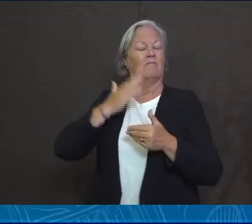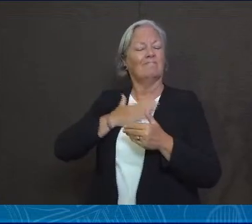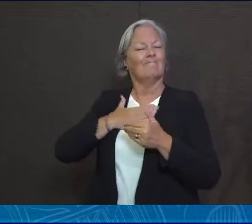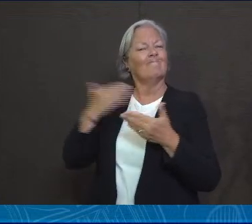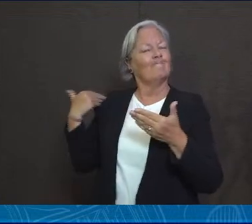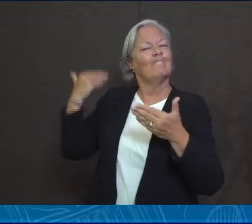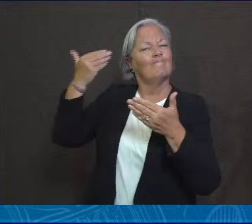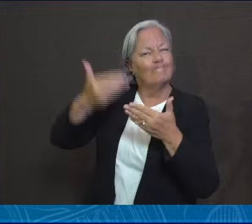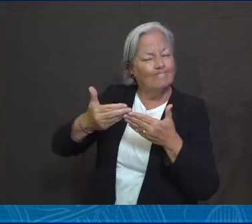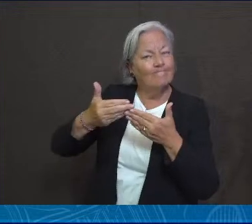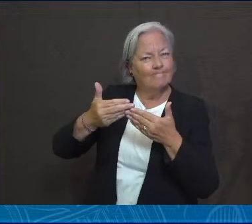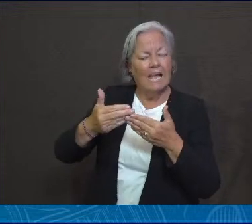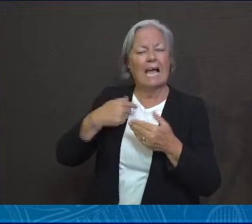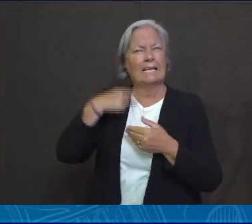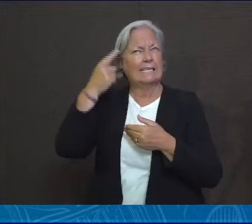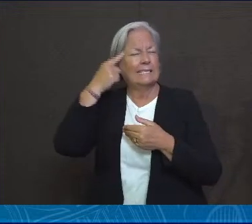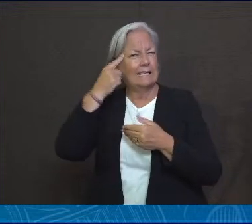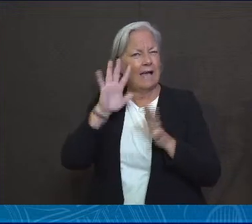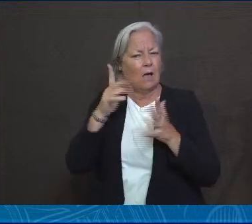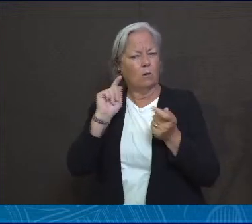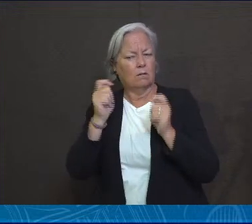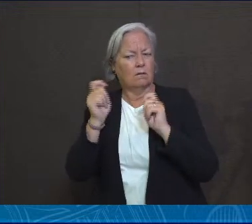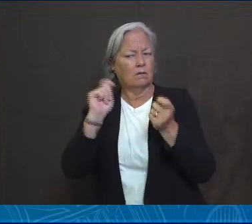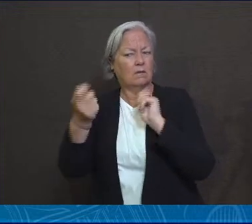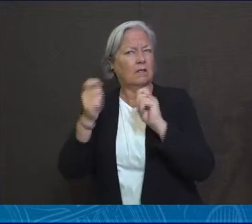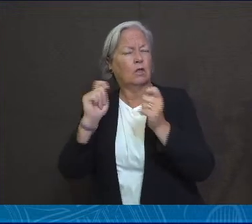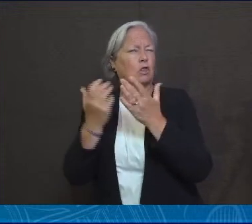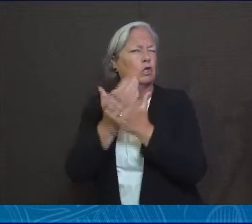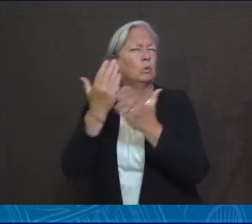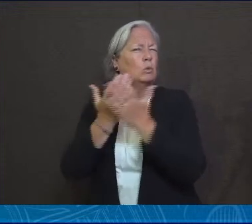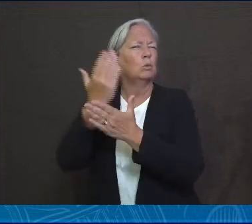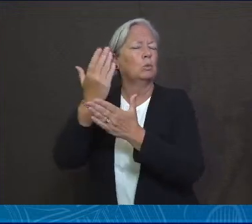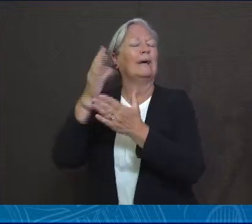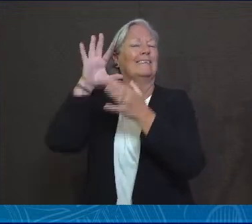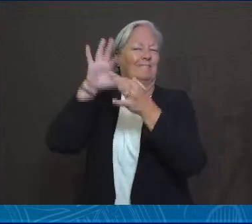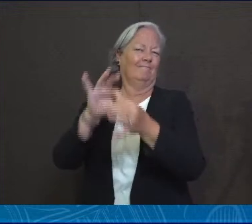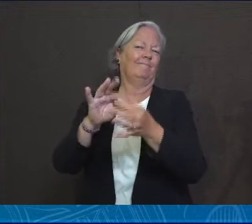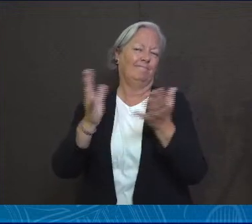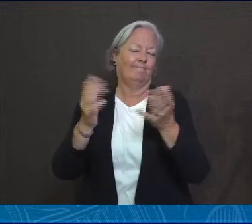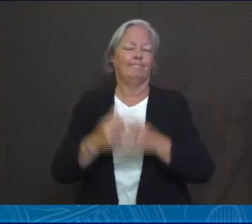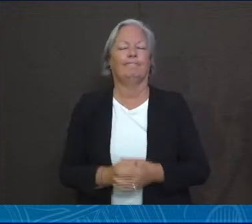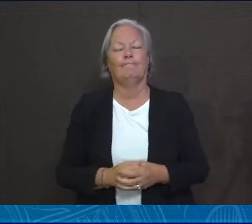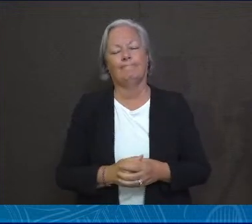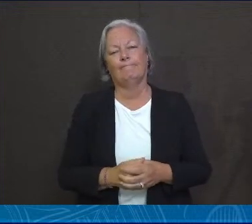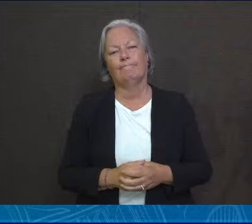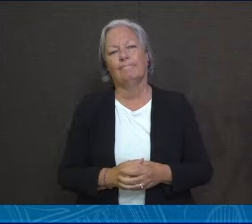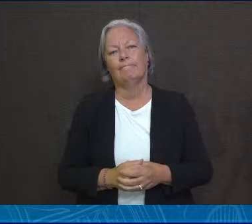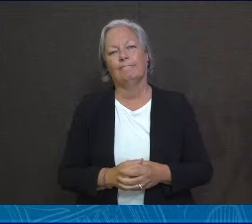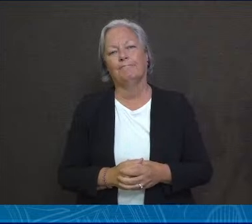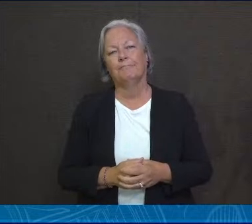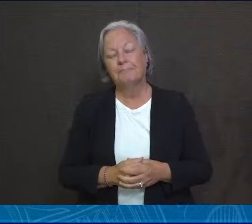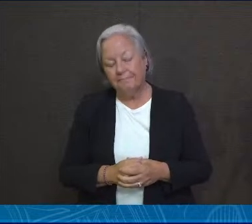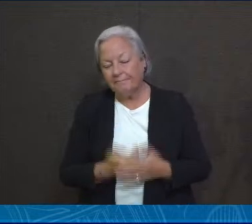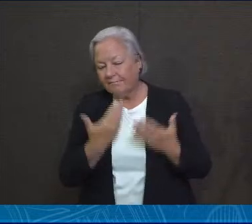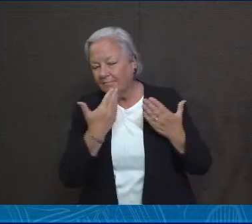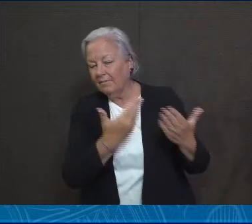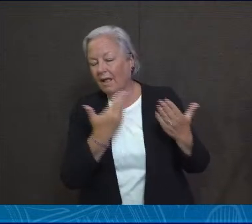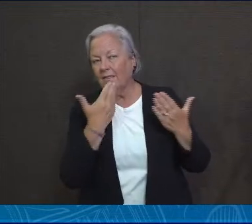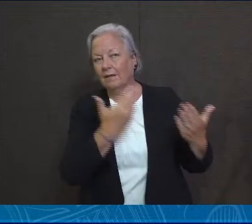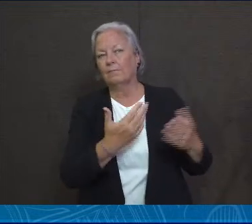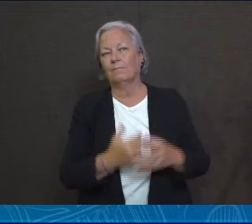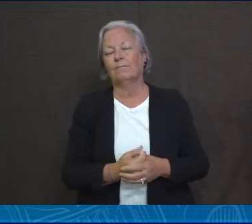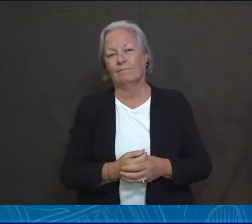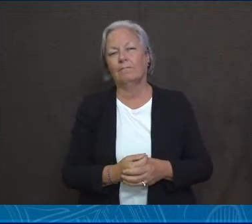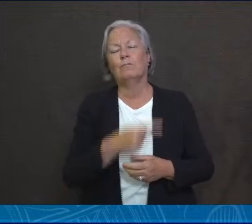new capabilities to respond to. Thank you very much, Chad. As we can hear from his intervention,